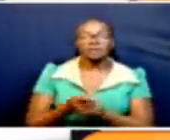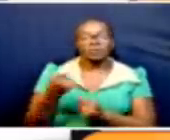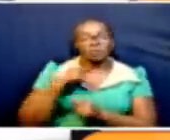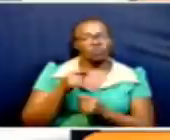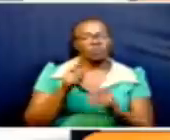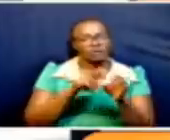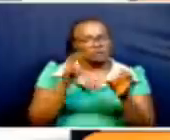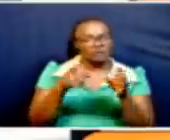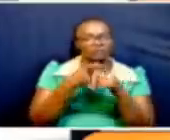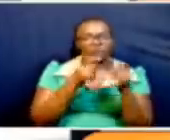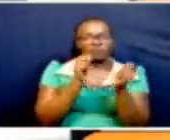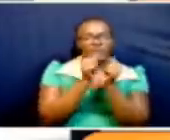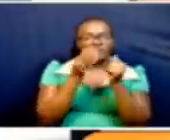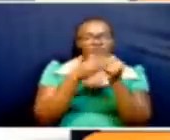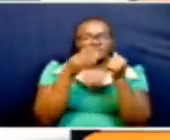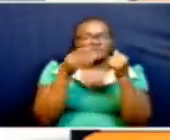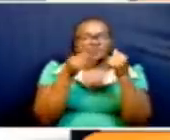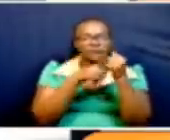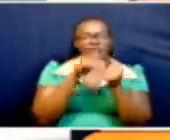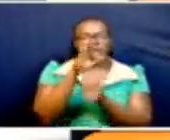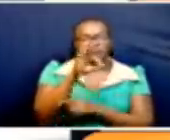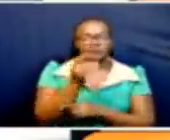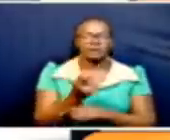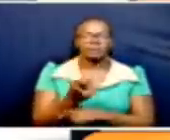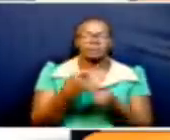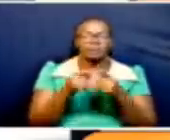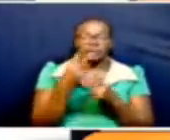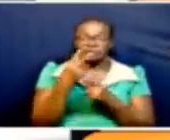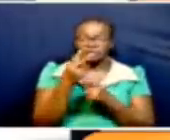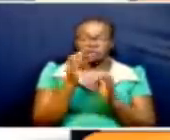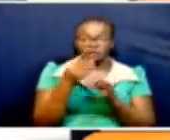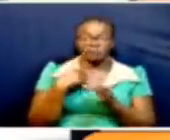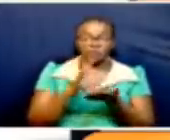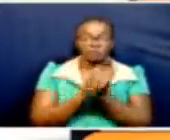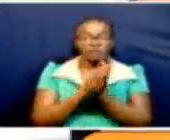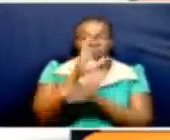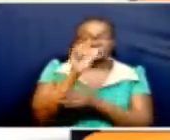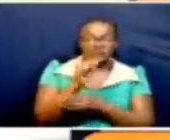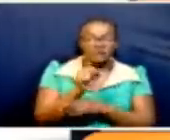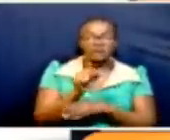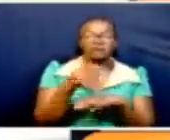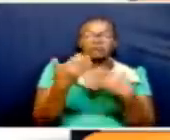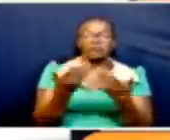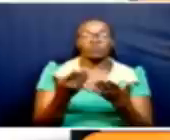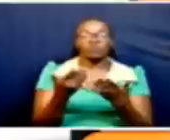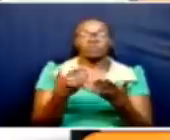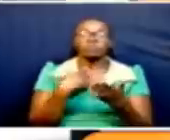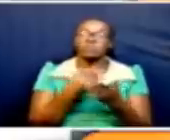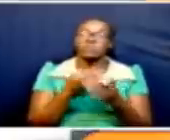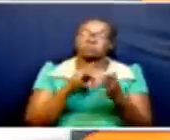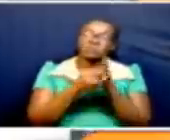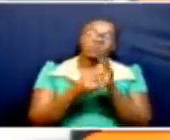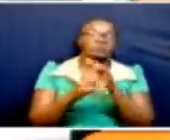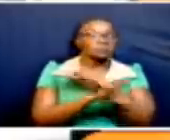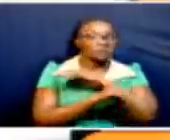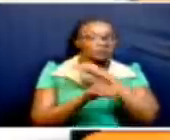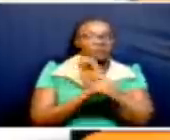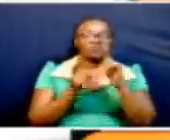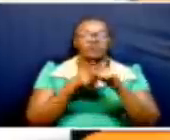We can't be doing this, because I know now, if I become a CS, or I'll just loot and then I resign. I have my billions